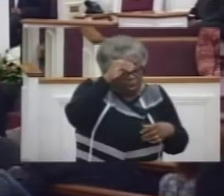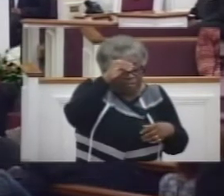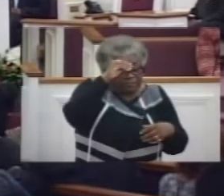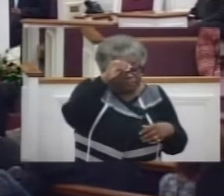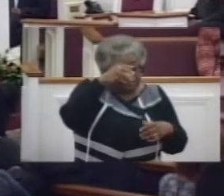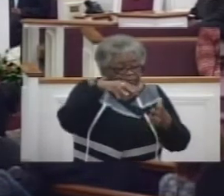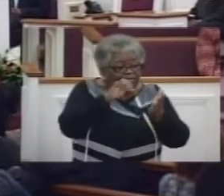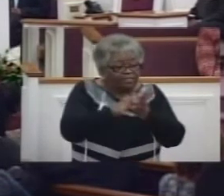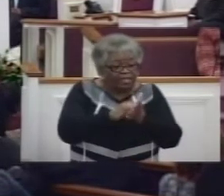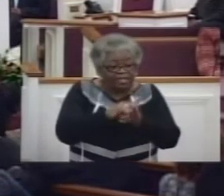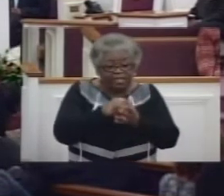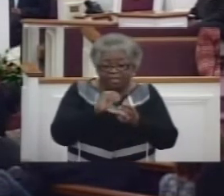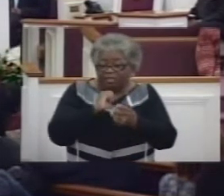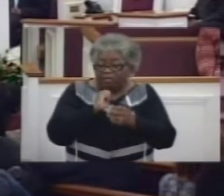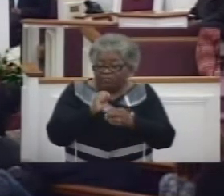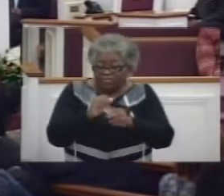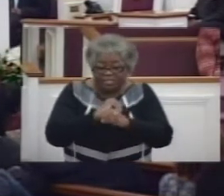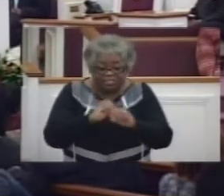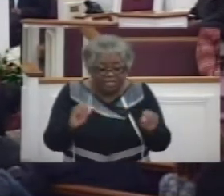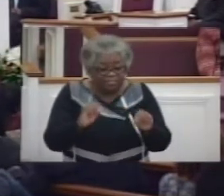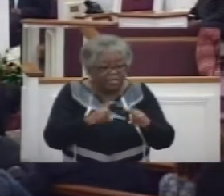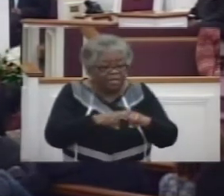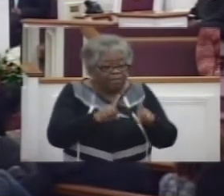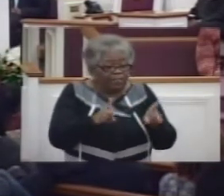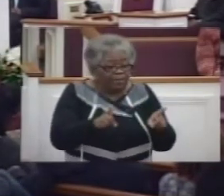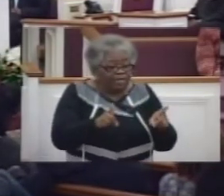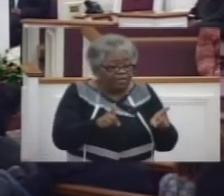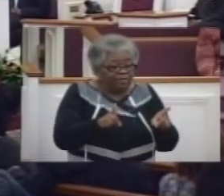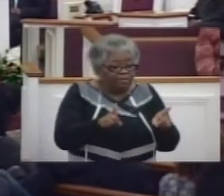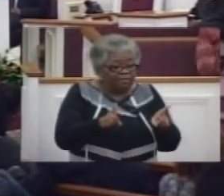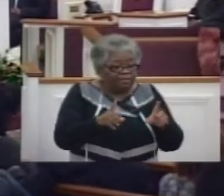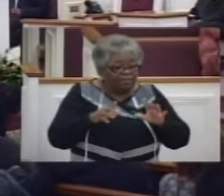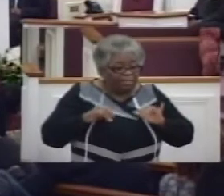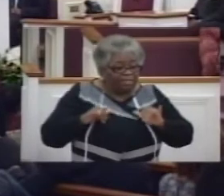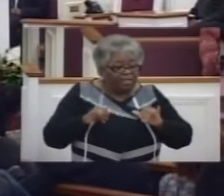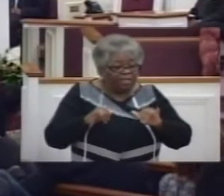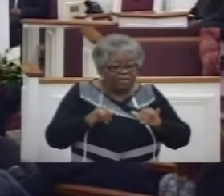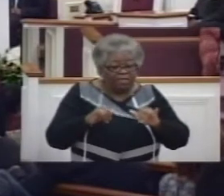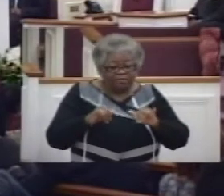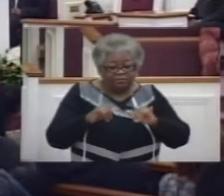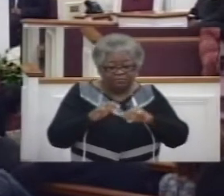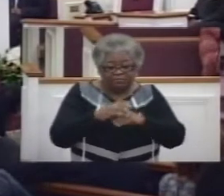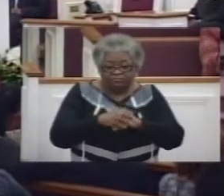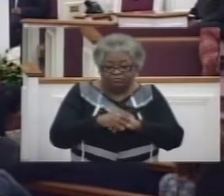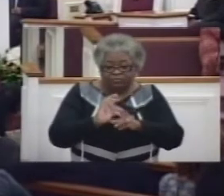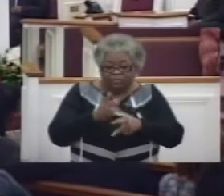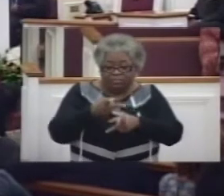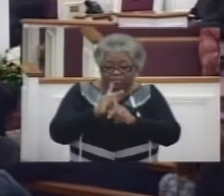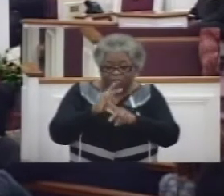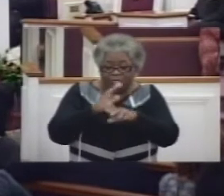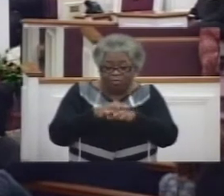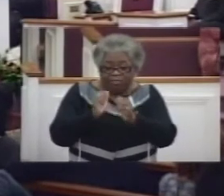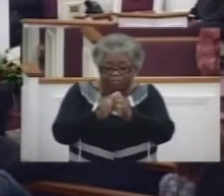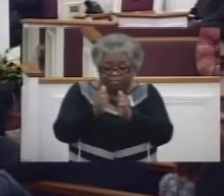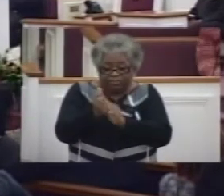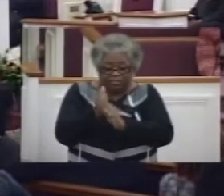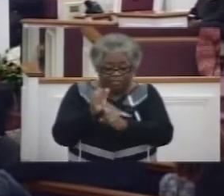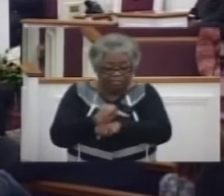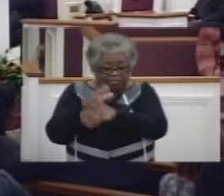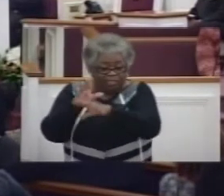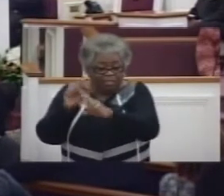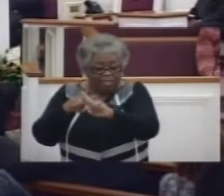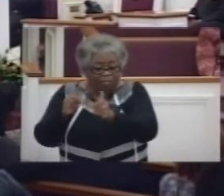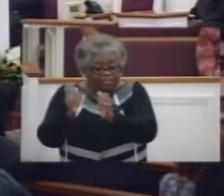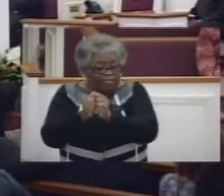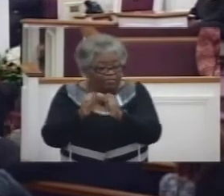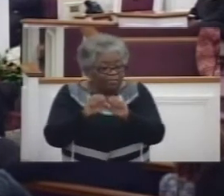boy that did nothing but hang on the backside of the mountain with nothing but